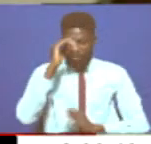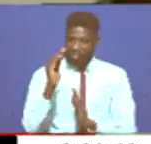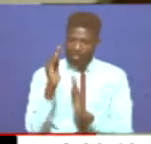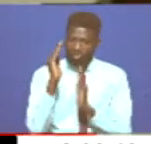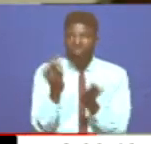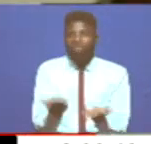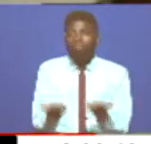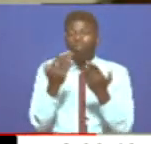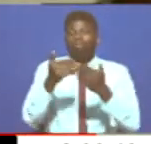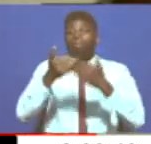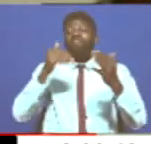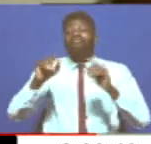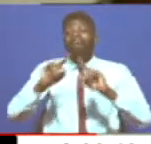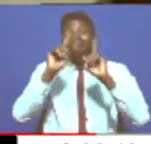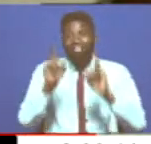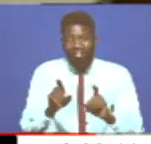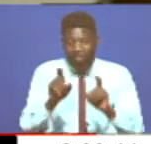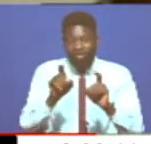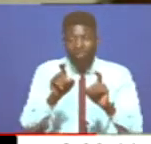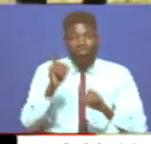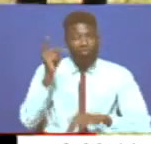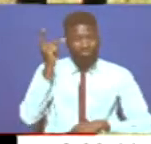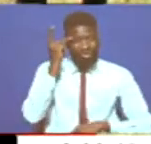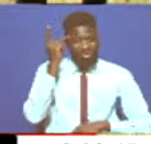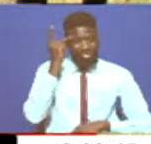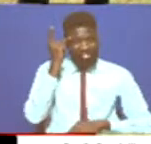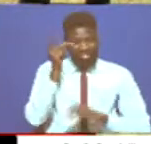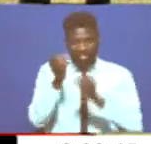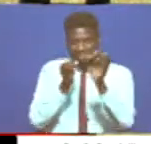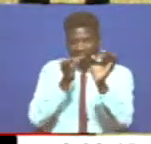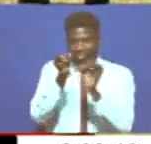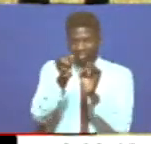exams. Purity Museo has the details.